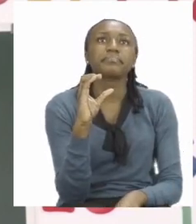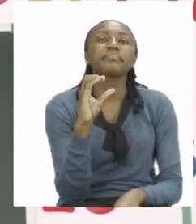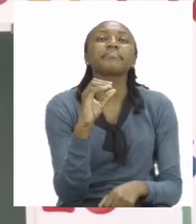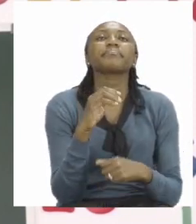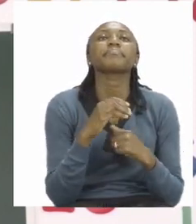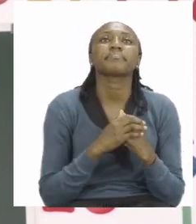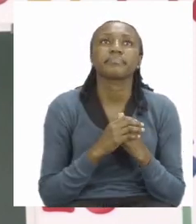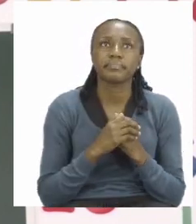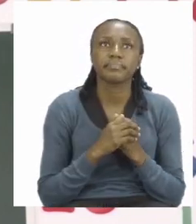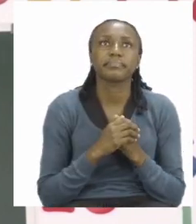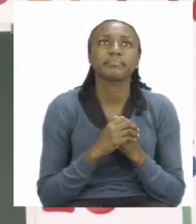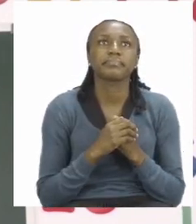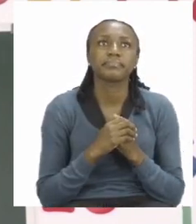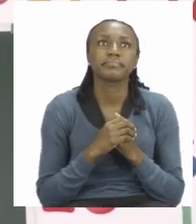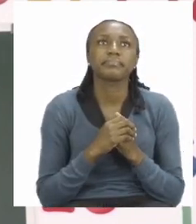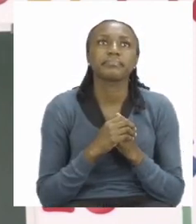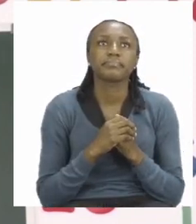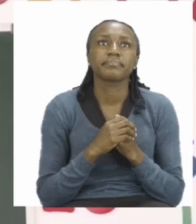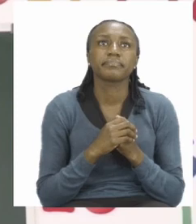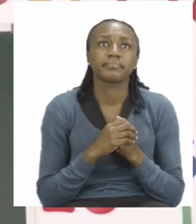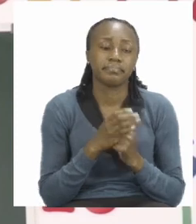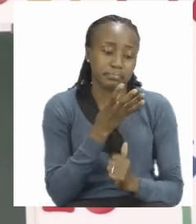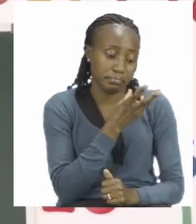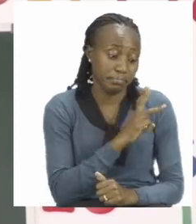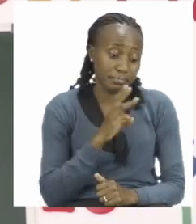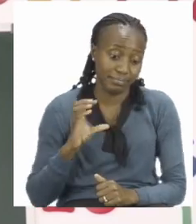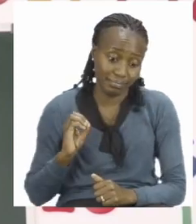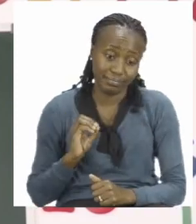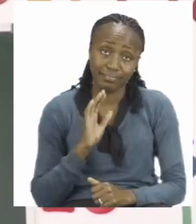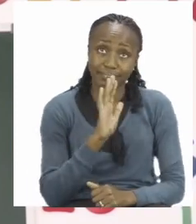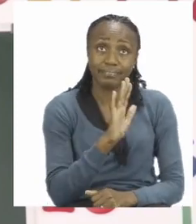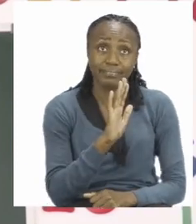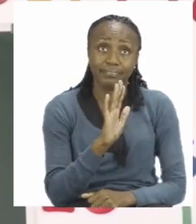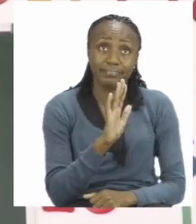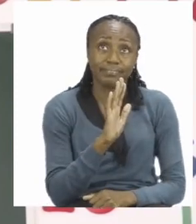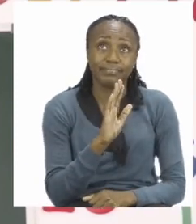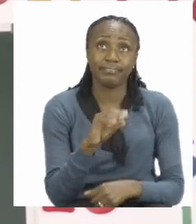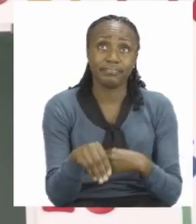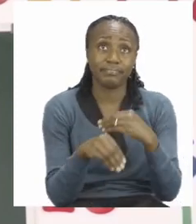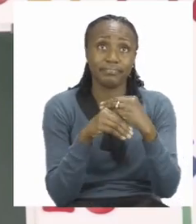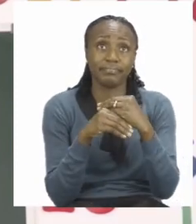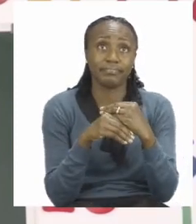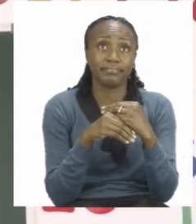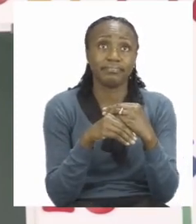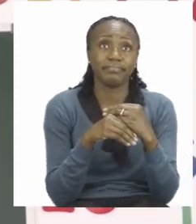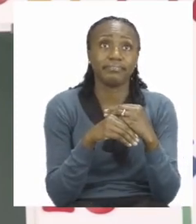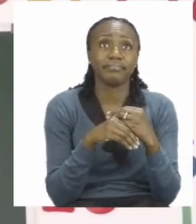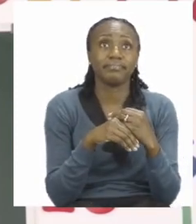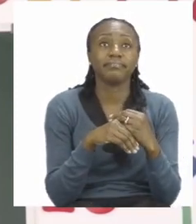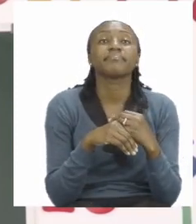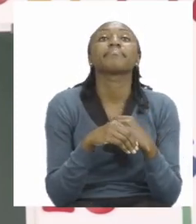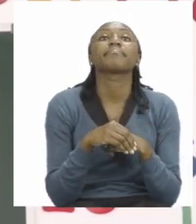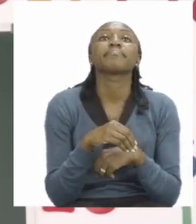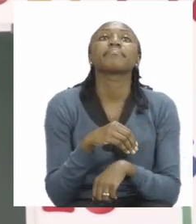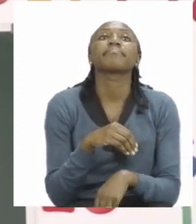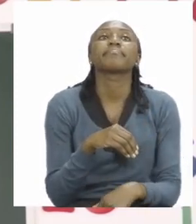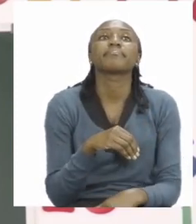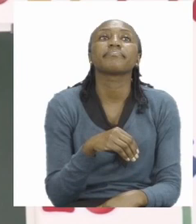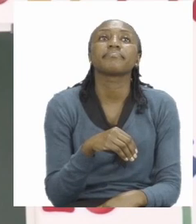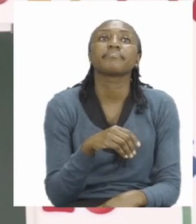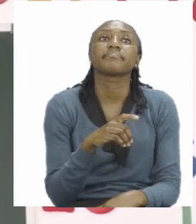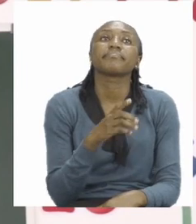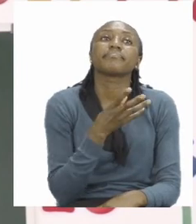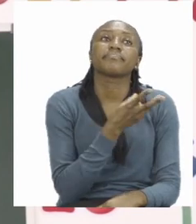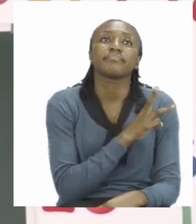cents. So 60 is already there and we're using our fingers. We say 60 is already there, then we